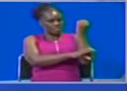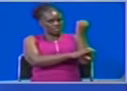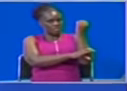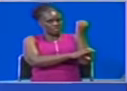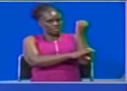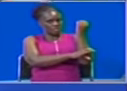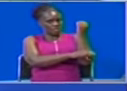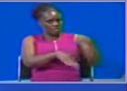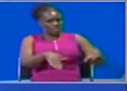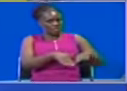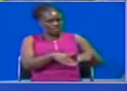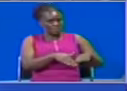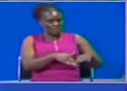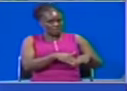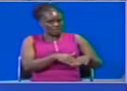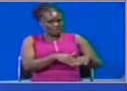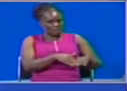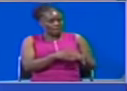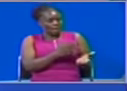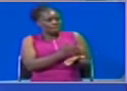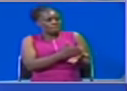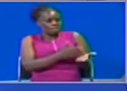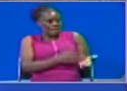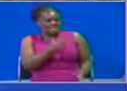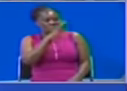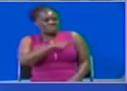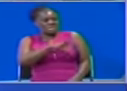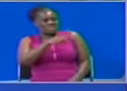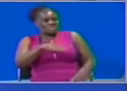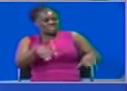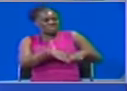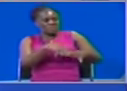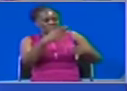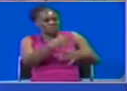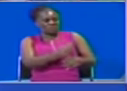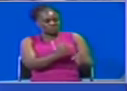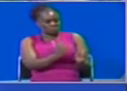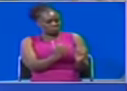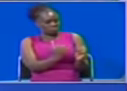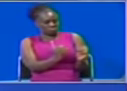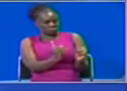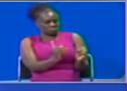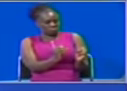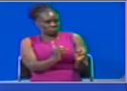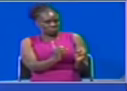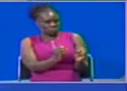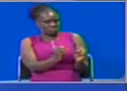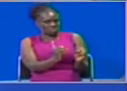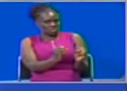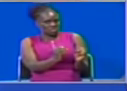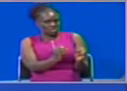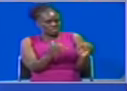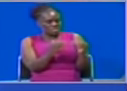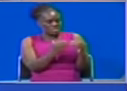therefore, those members will not be party to the privileges of members of the association. Mm-hmm. They will not be able to attend our